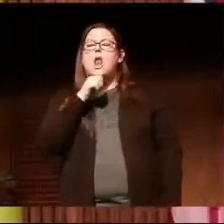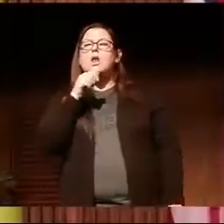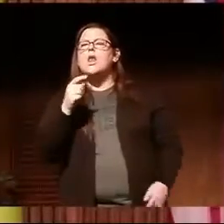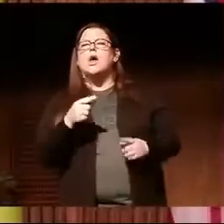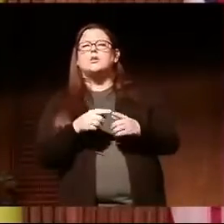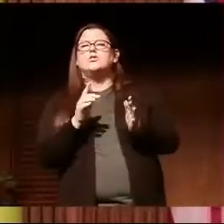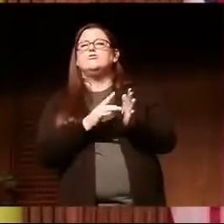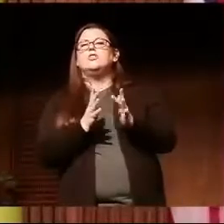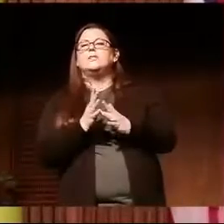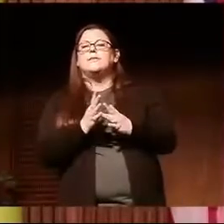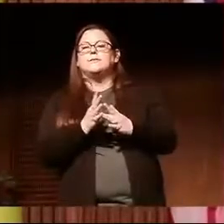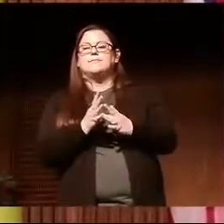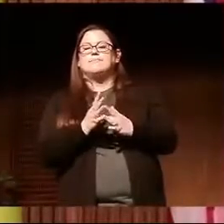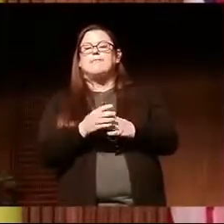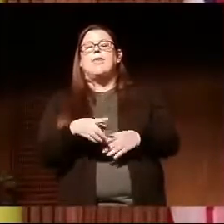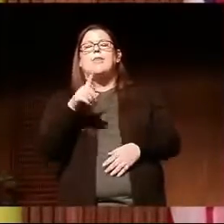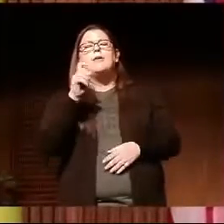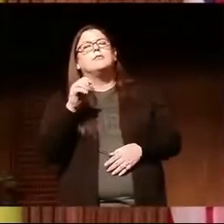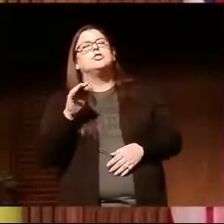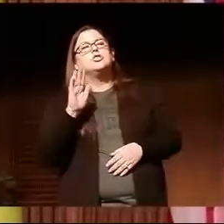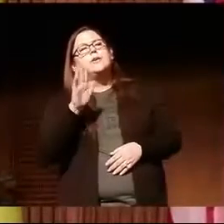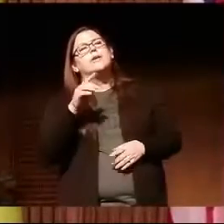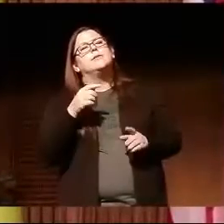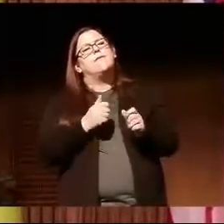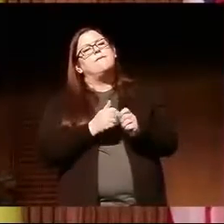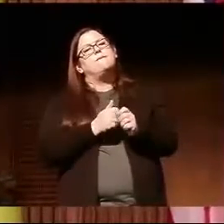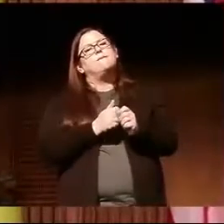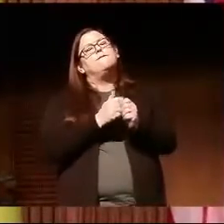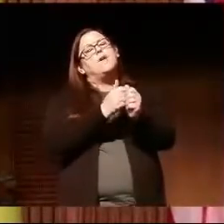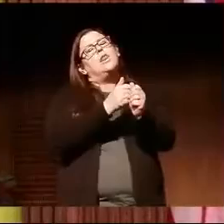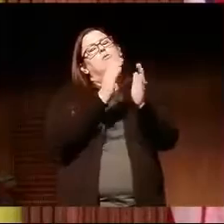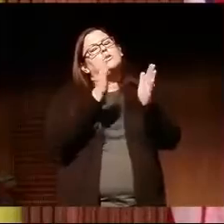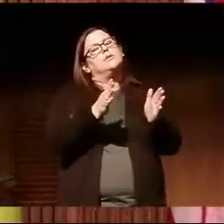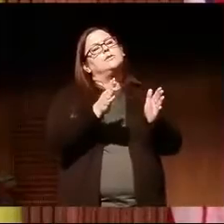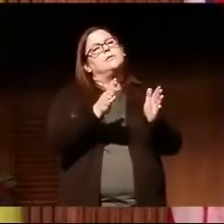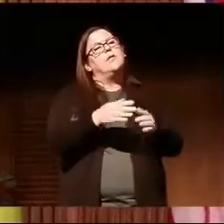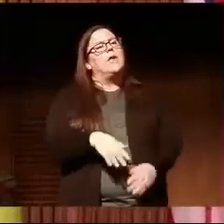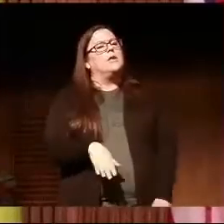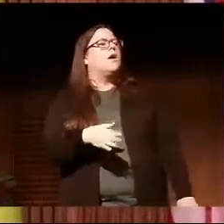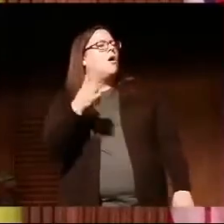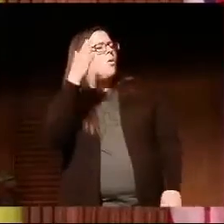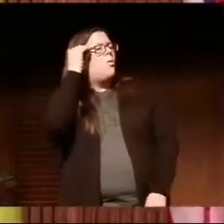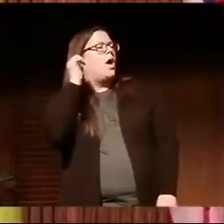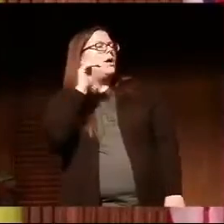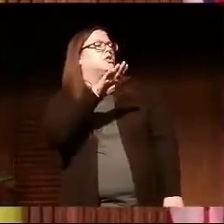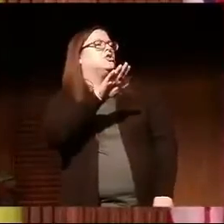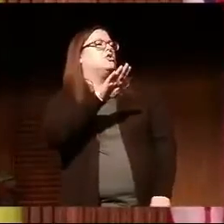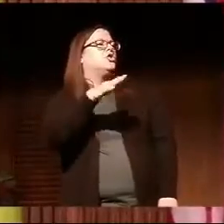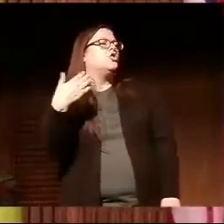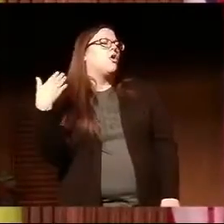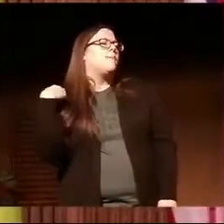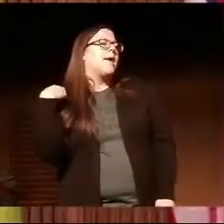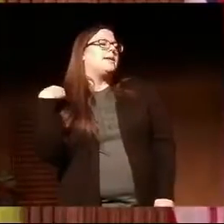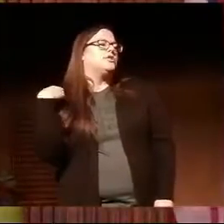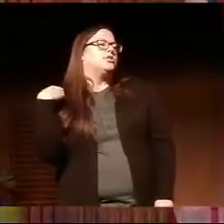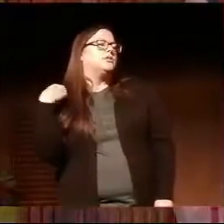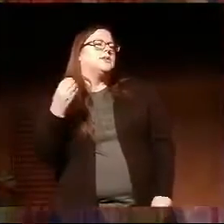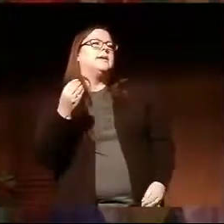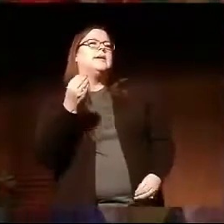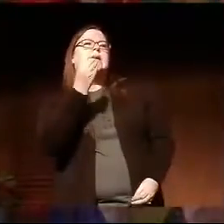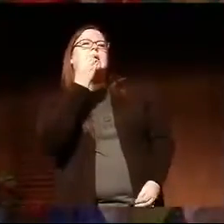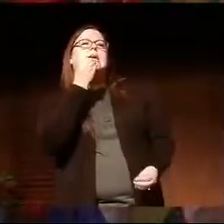his followers and they ask, "Well, why is it that your master eats with sinners?" That is,